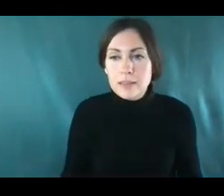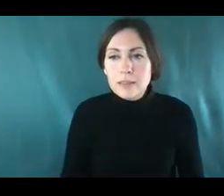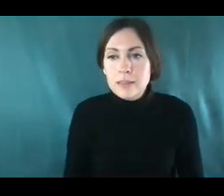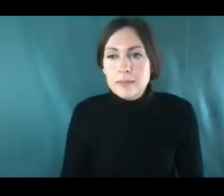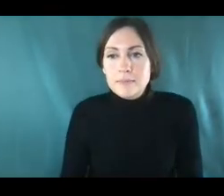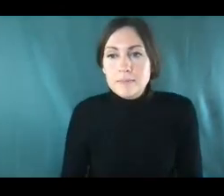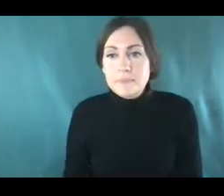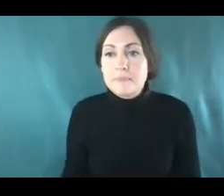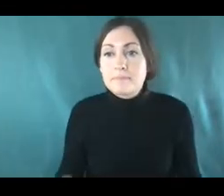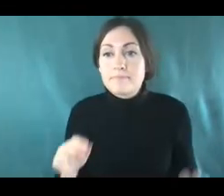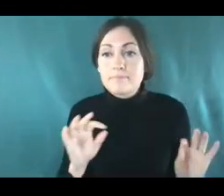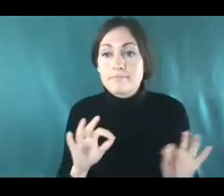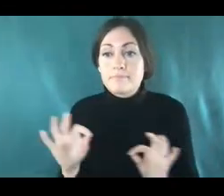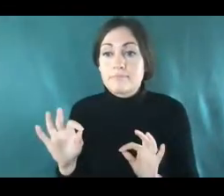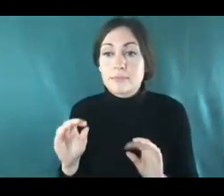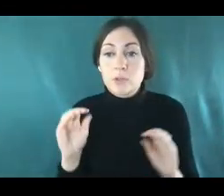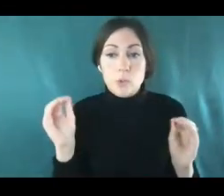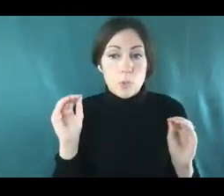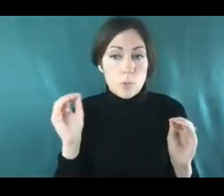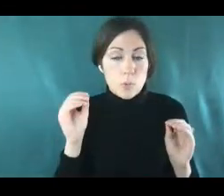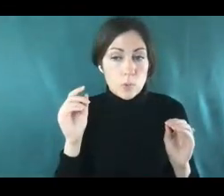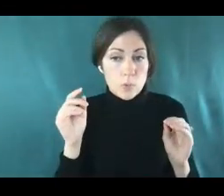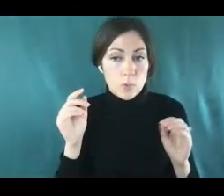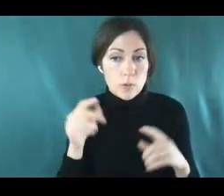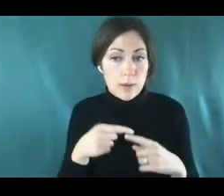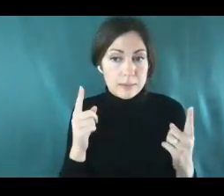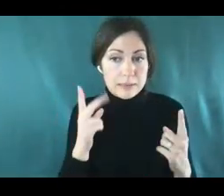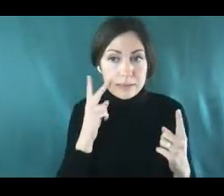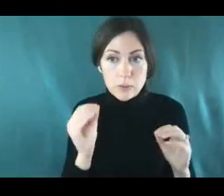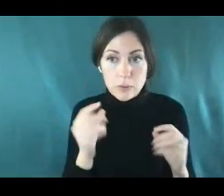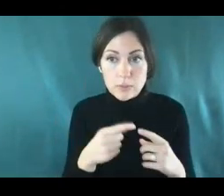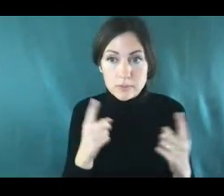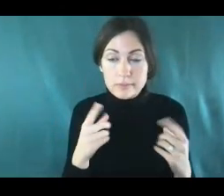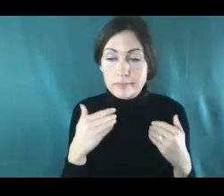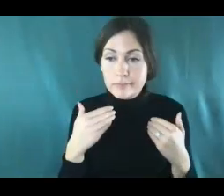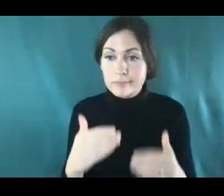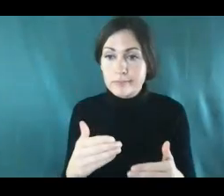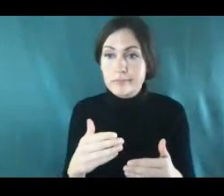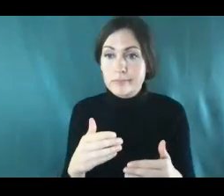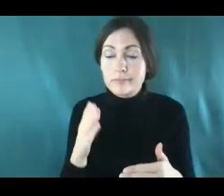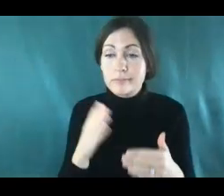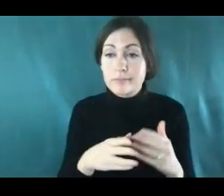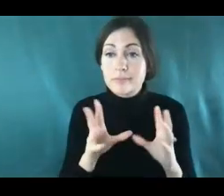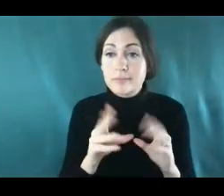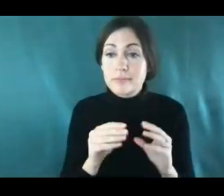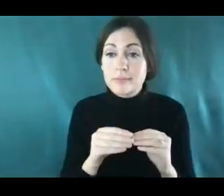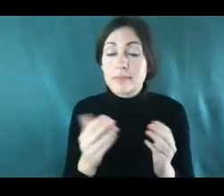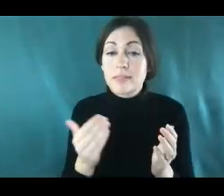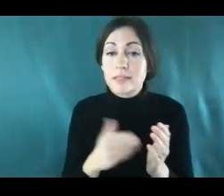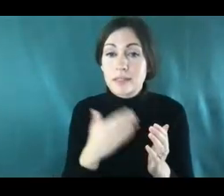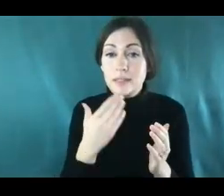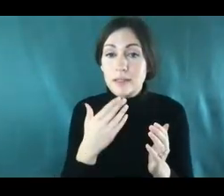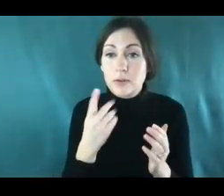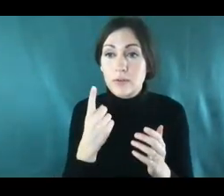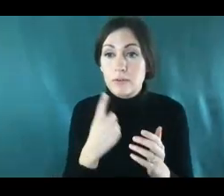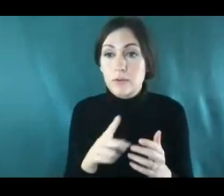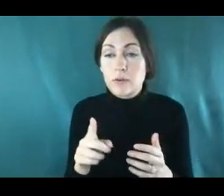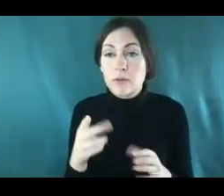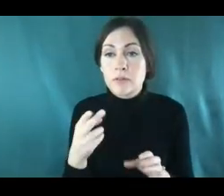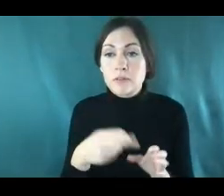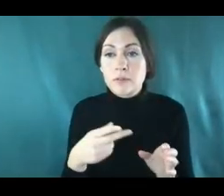All right. Hearing no opposition and seeing no opposition, the motion carries. With that said, once again, thank you all so much for joining